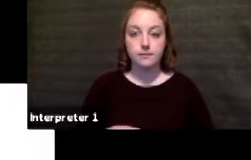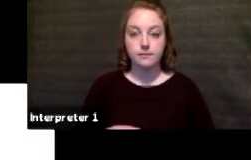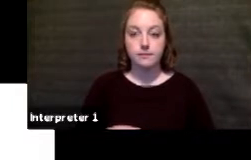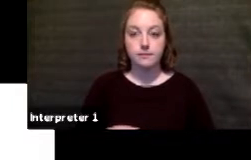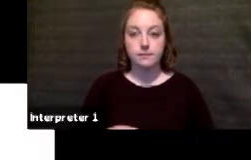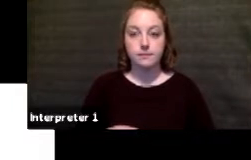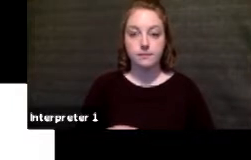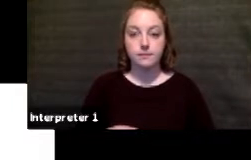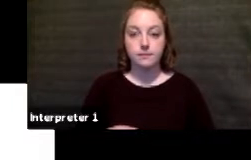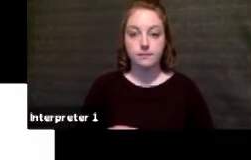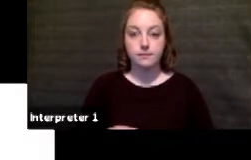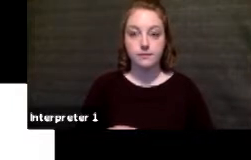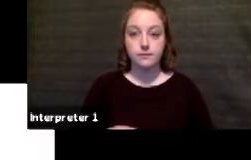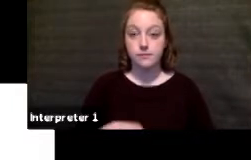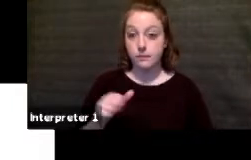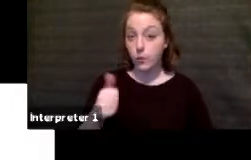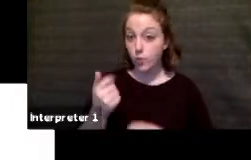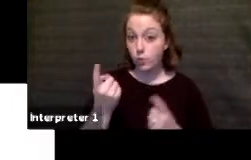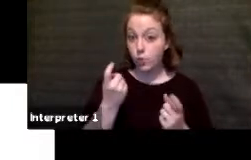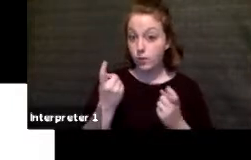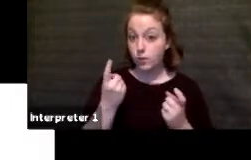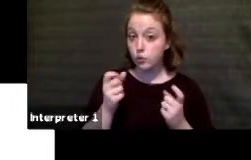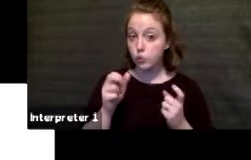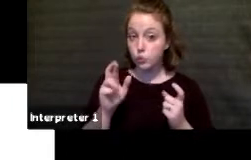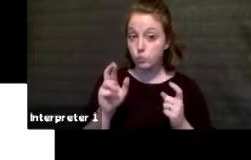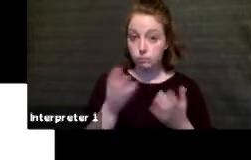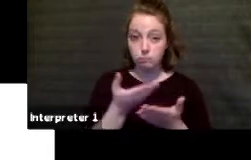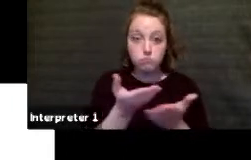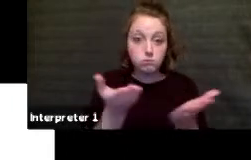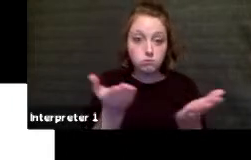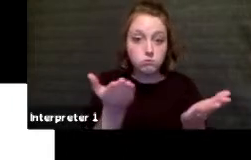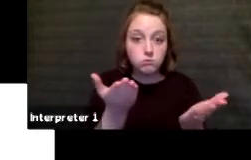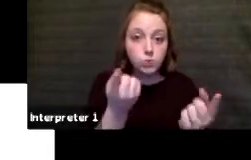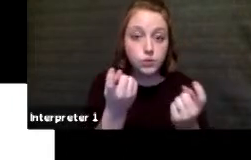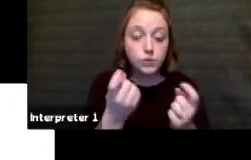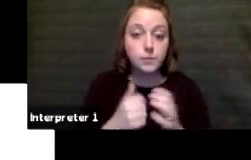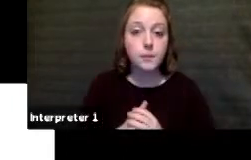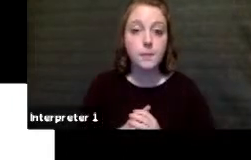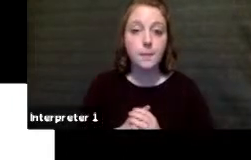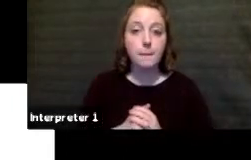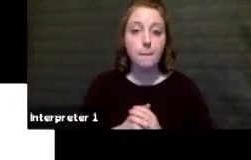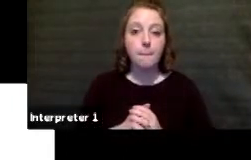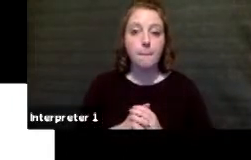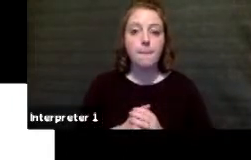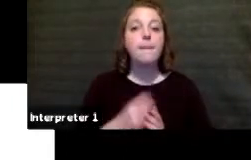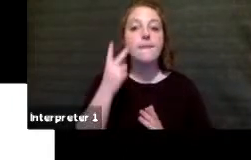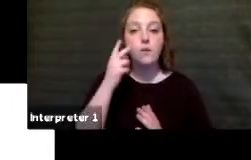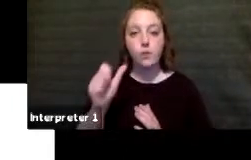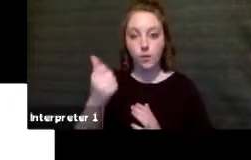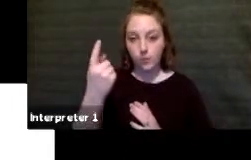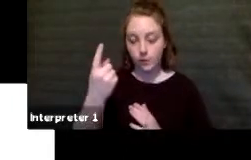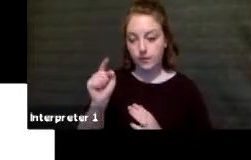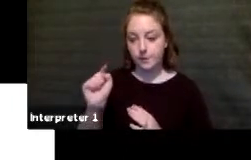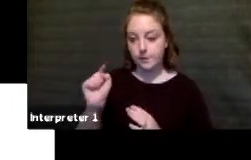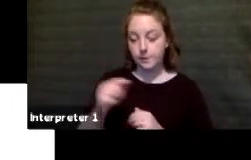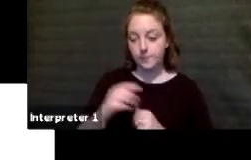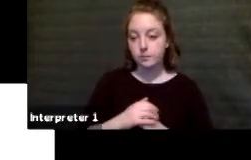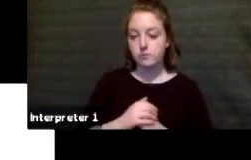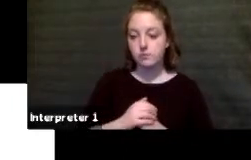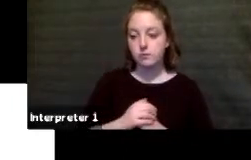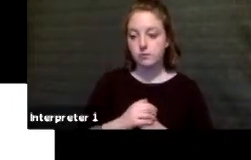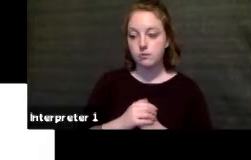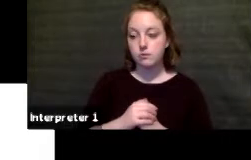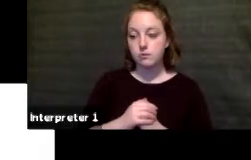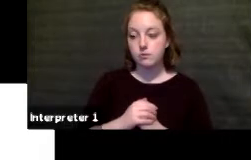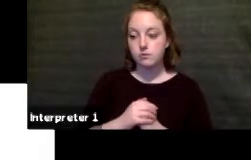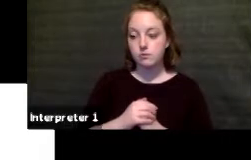Casey, were there any other questions or did the group have any other questions? I saw another one in here. When was the last